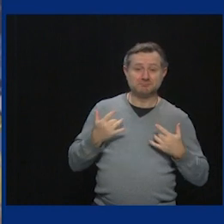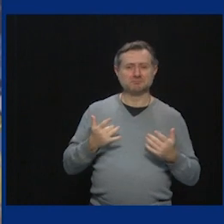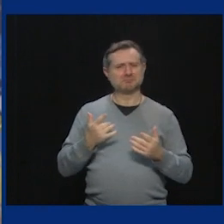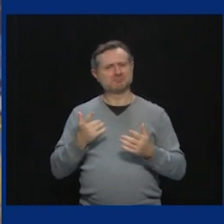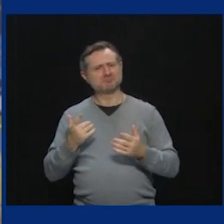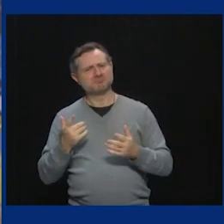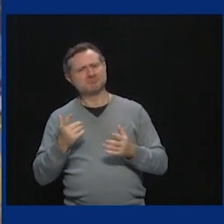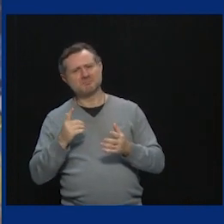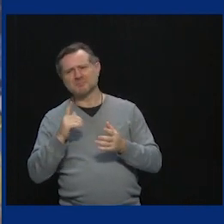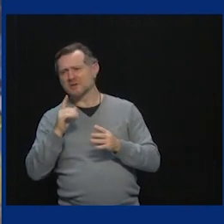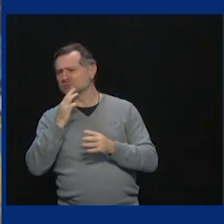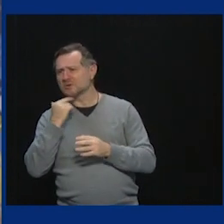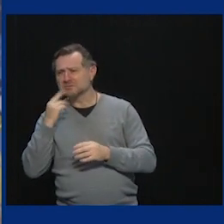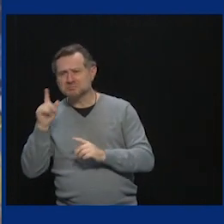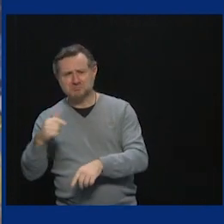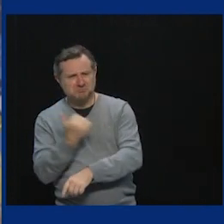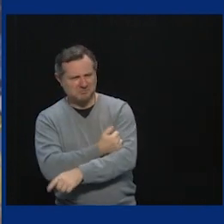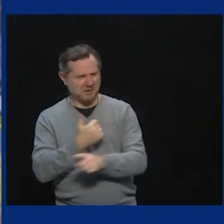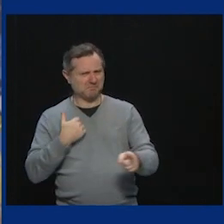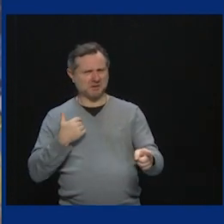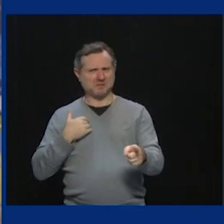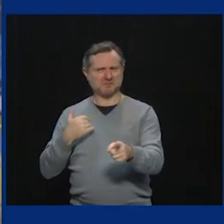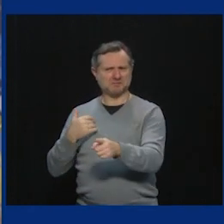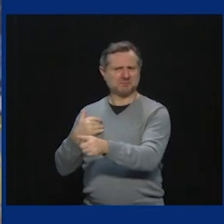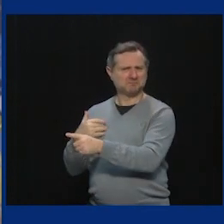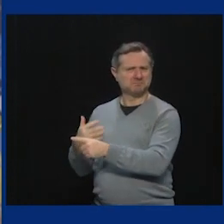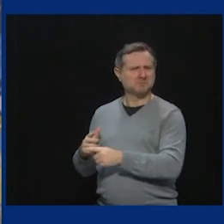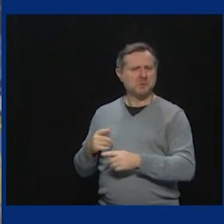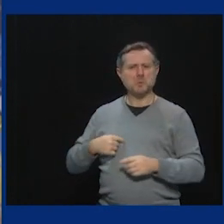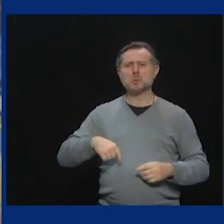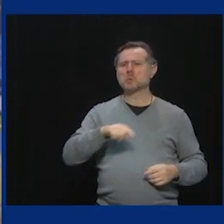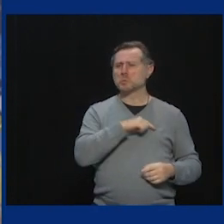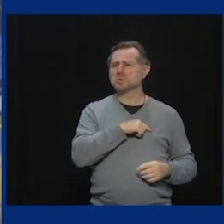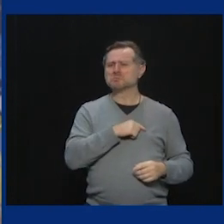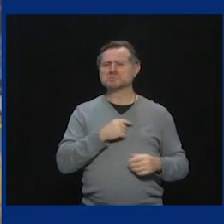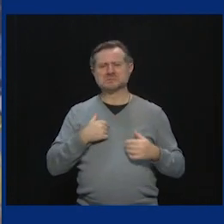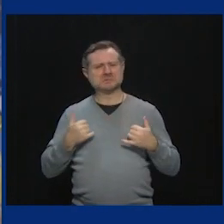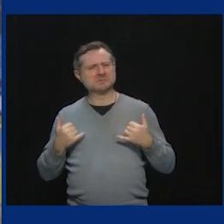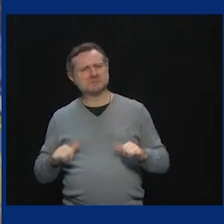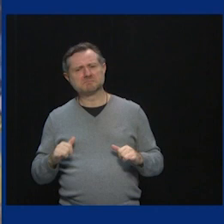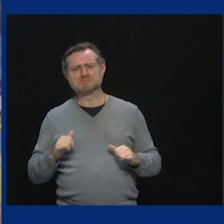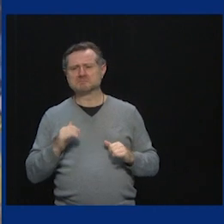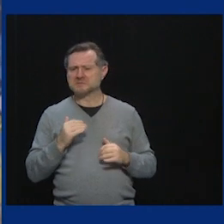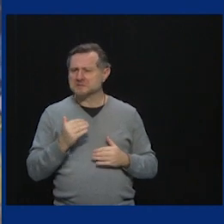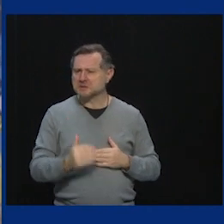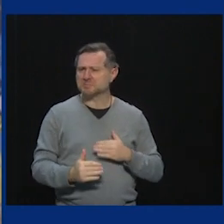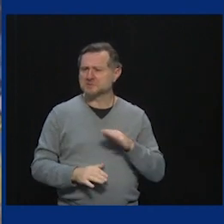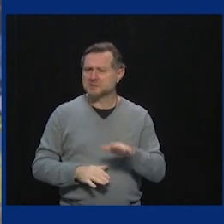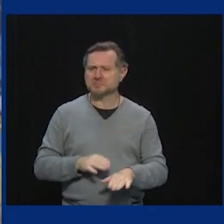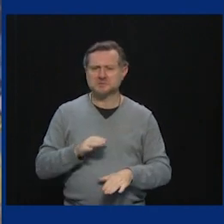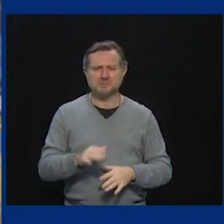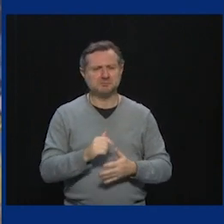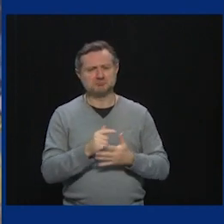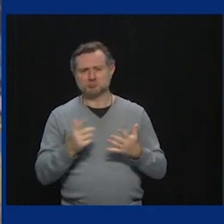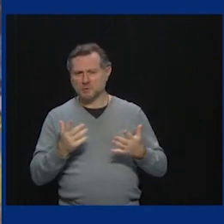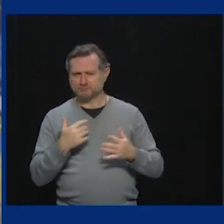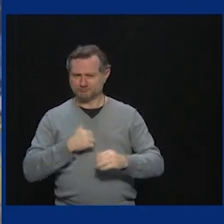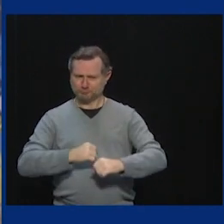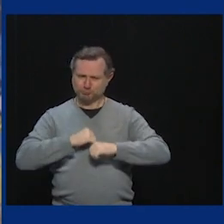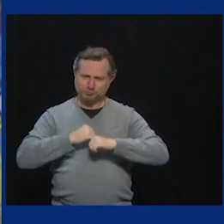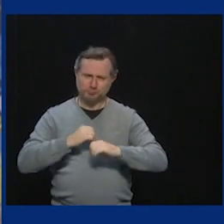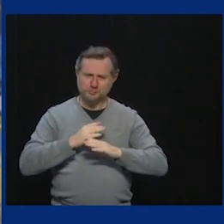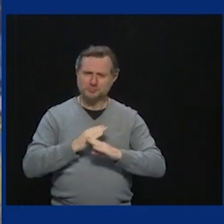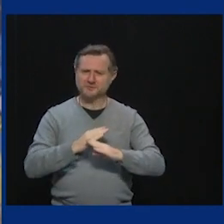vaccinated. So I would still say that we are taking the steps necessary to prevent that from happening and focusing more